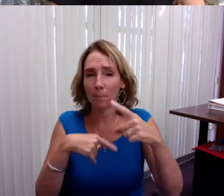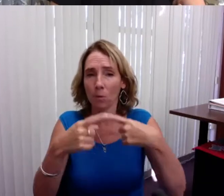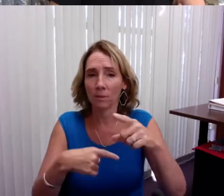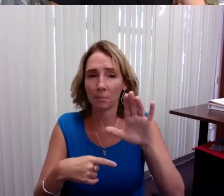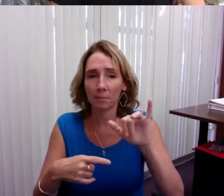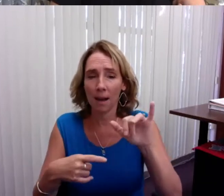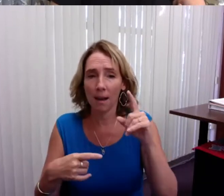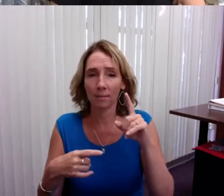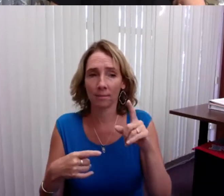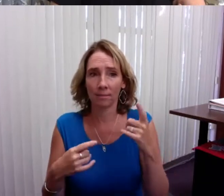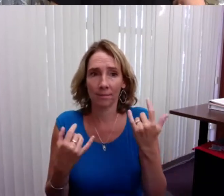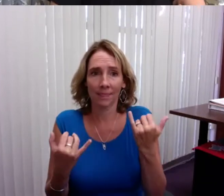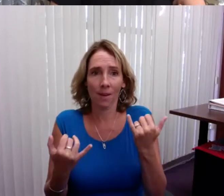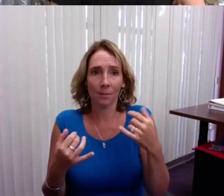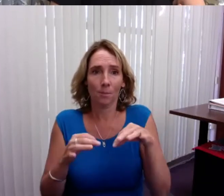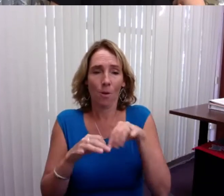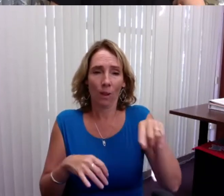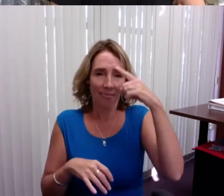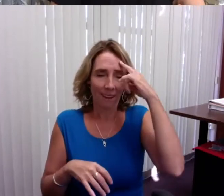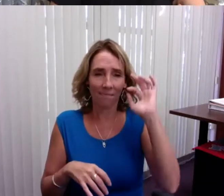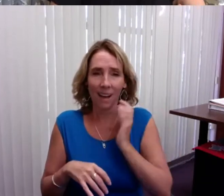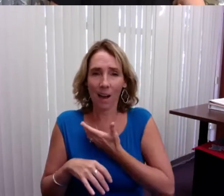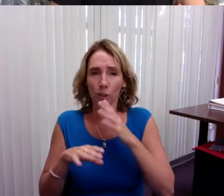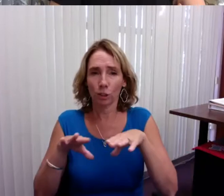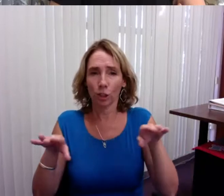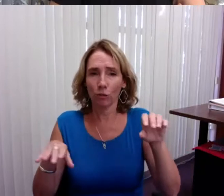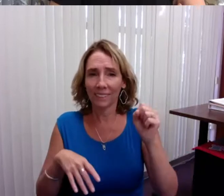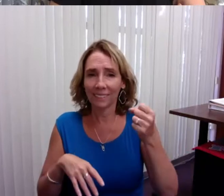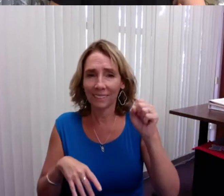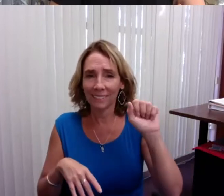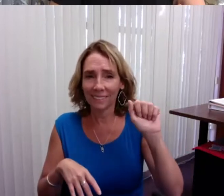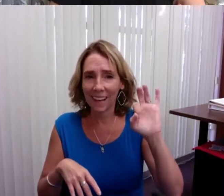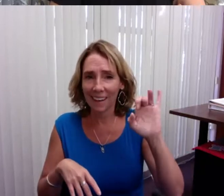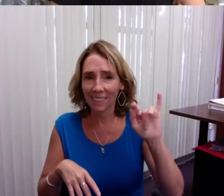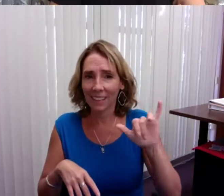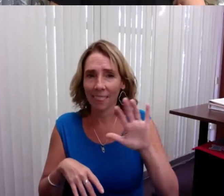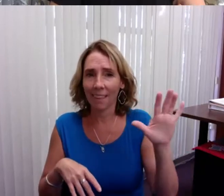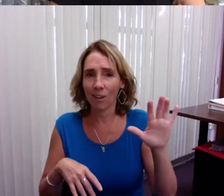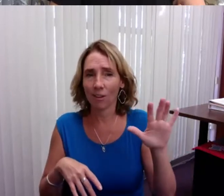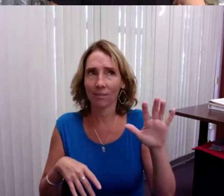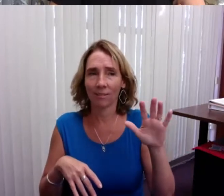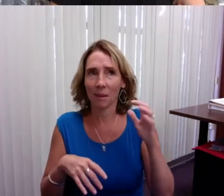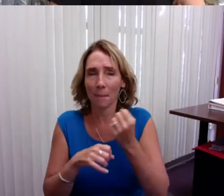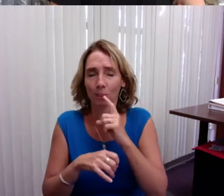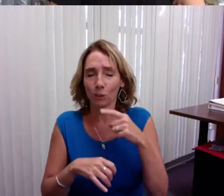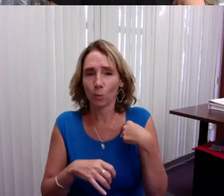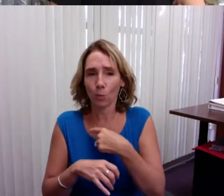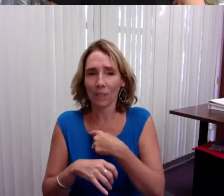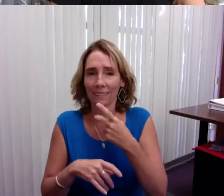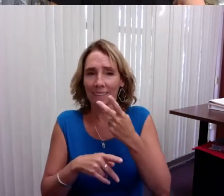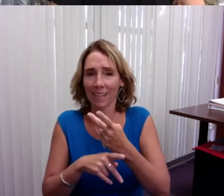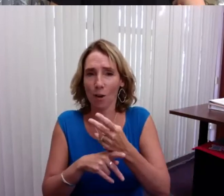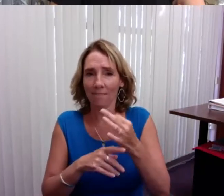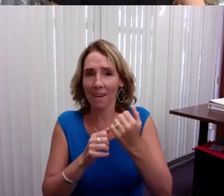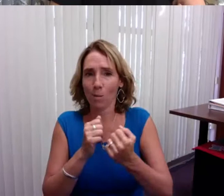have, we will share as time goes on. Right now, I think we're, wanting to put